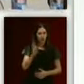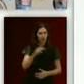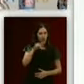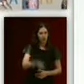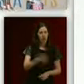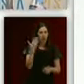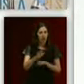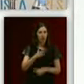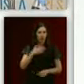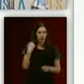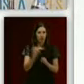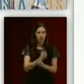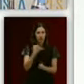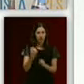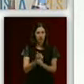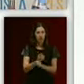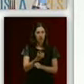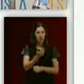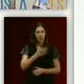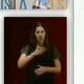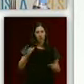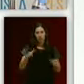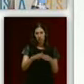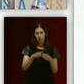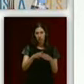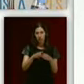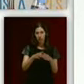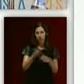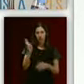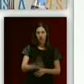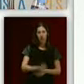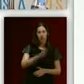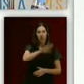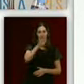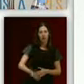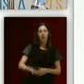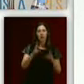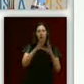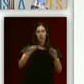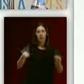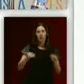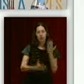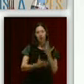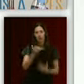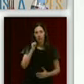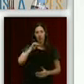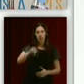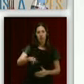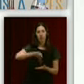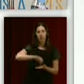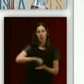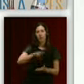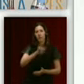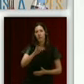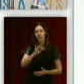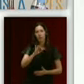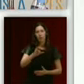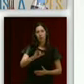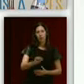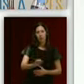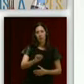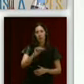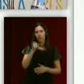to thank the ONCE Foundation for allowing me to come to present my work. My group comes from the Federal